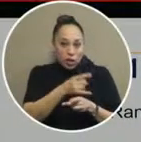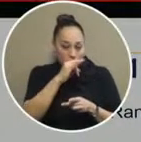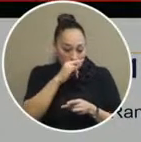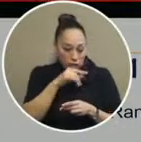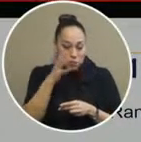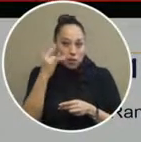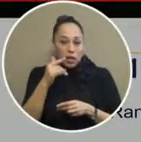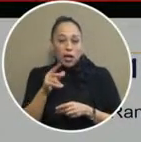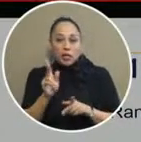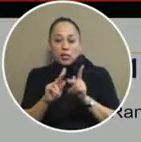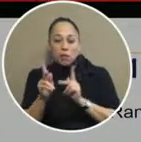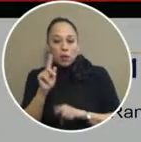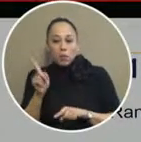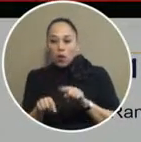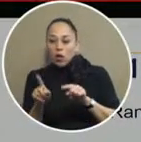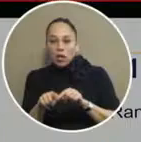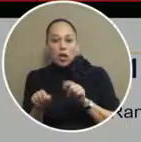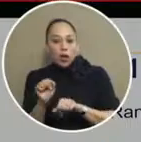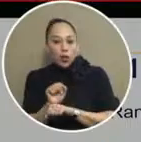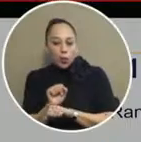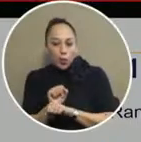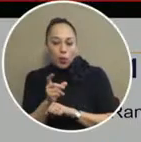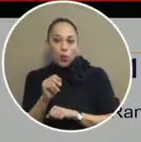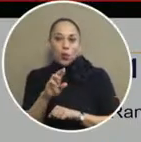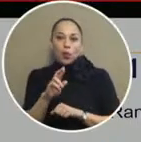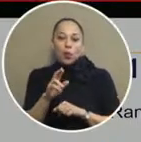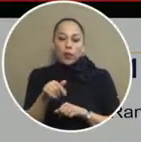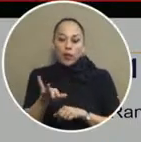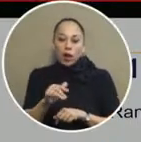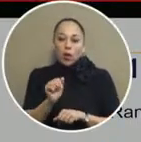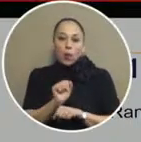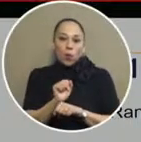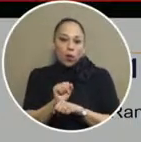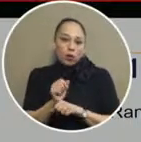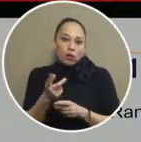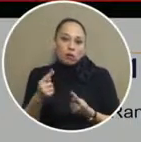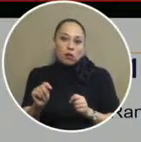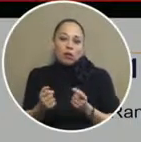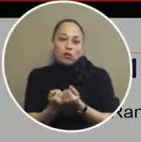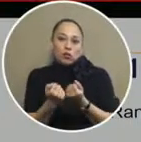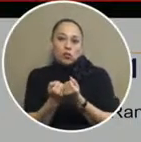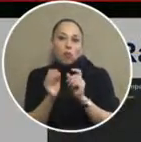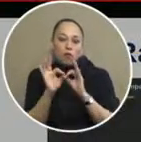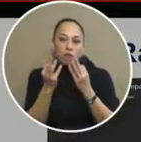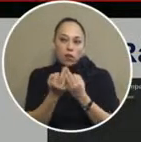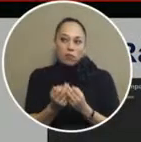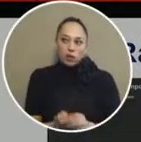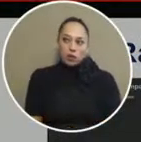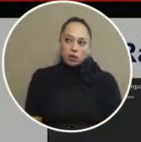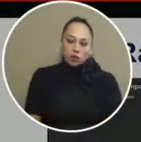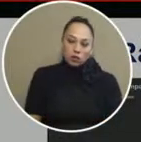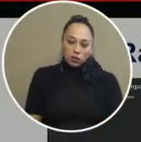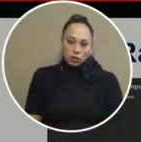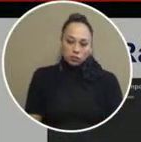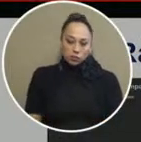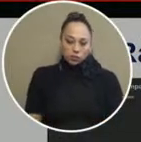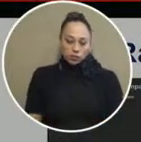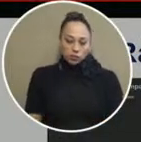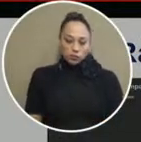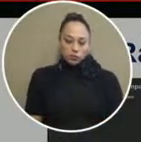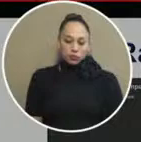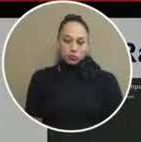are able to work are out there working and trying to support the families. Next slide, please.